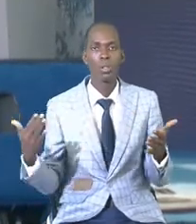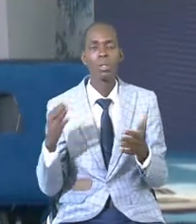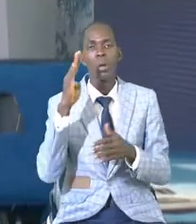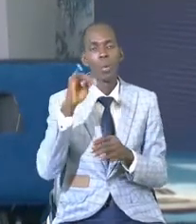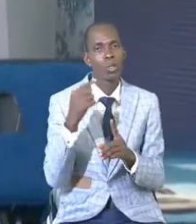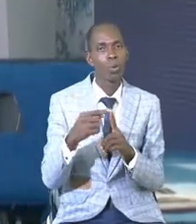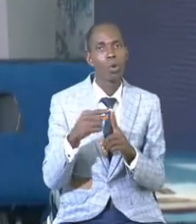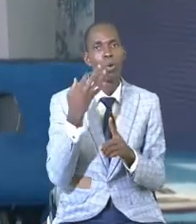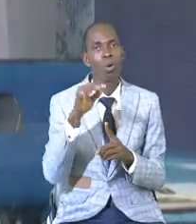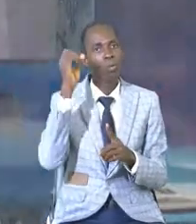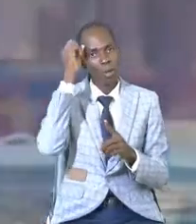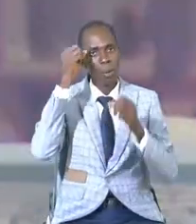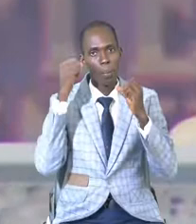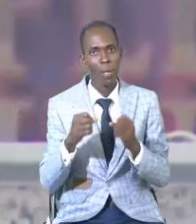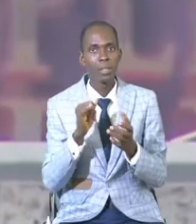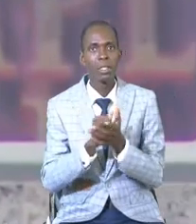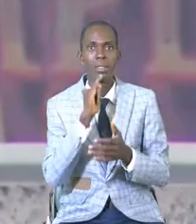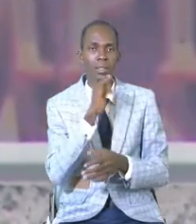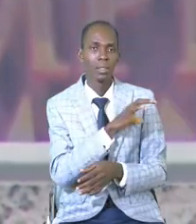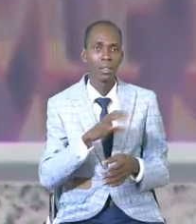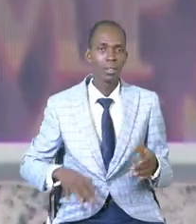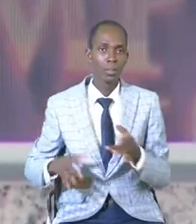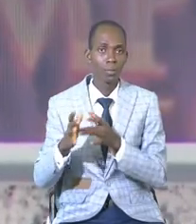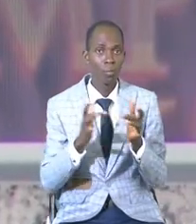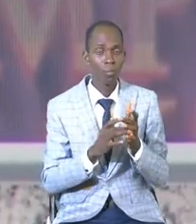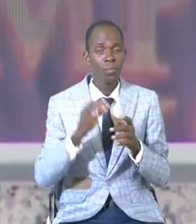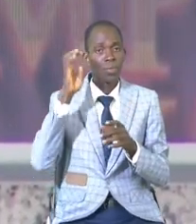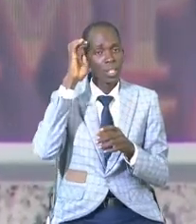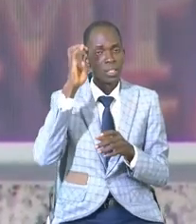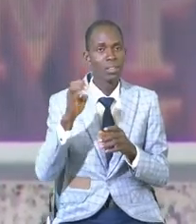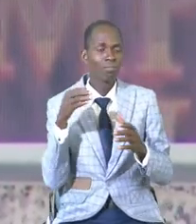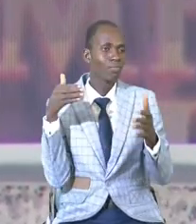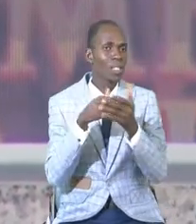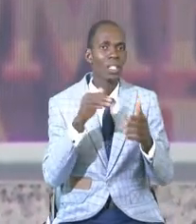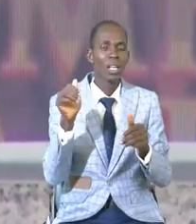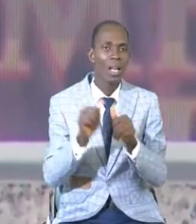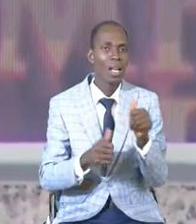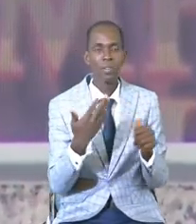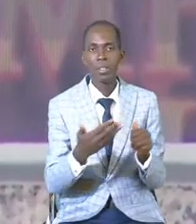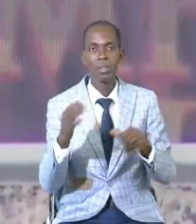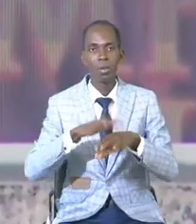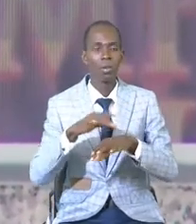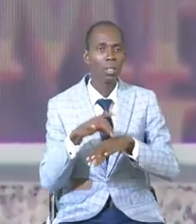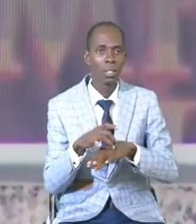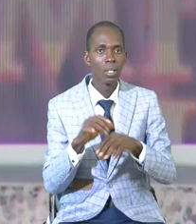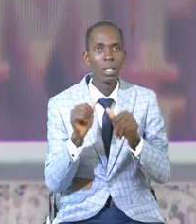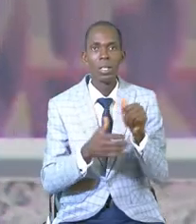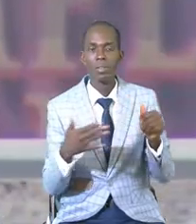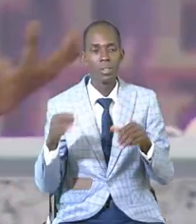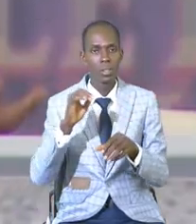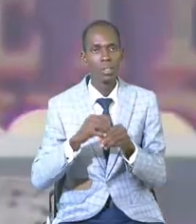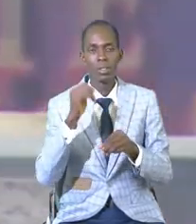is Christ Jesus. He upholds everything, everything on earth, everything in the